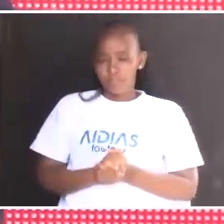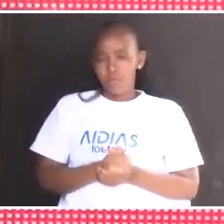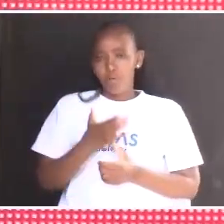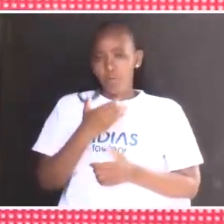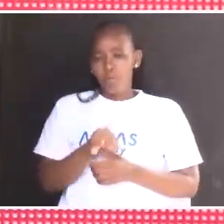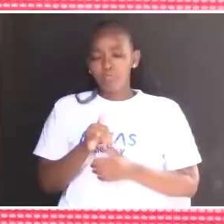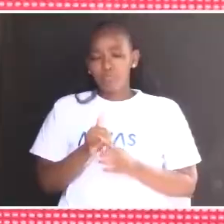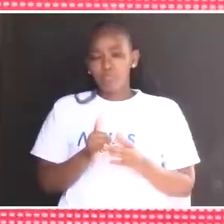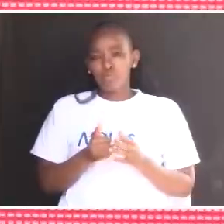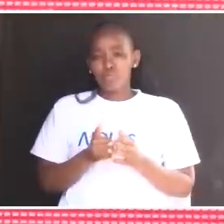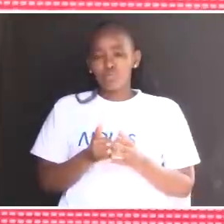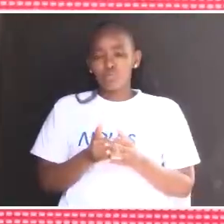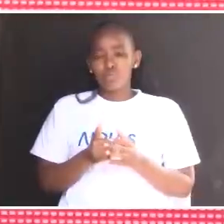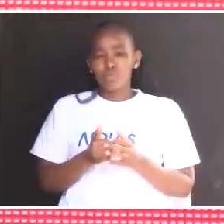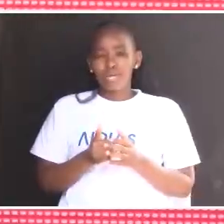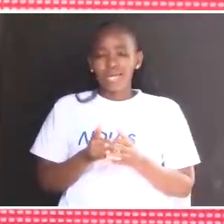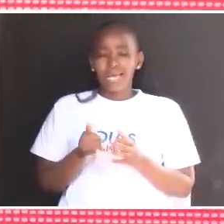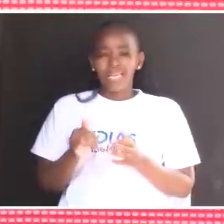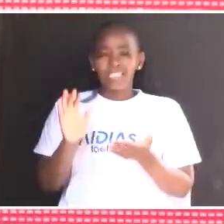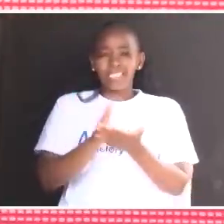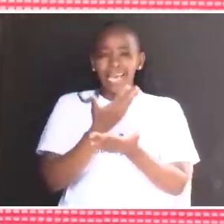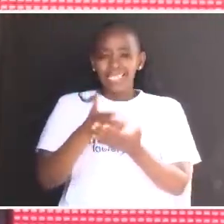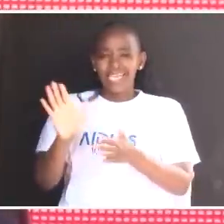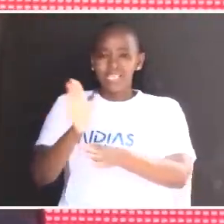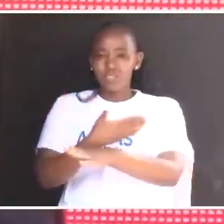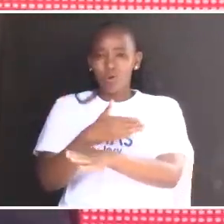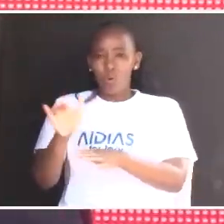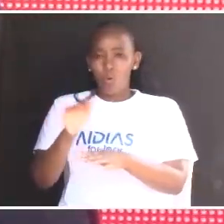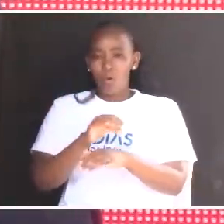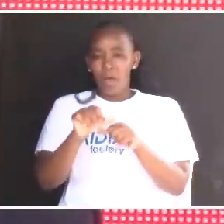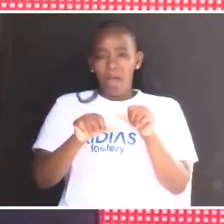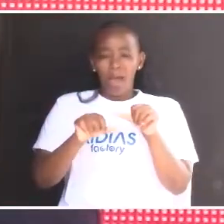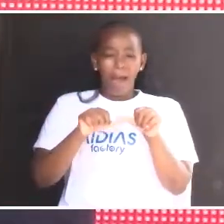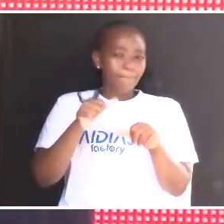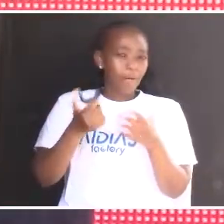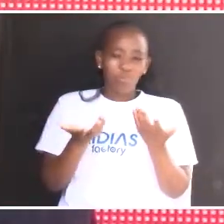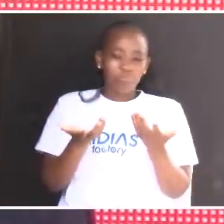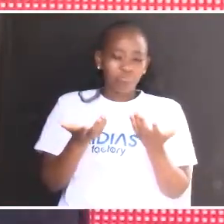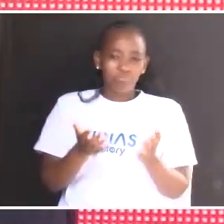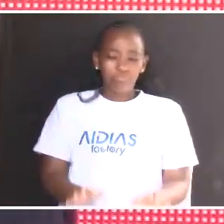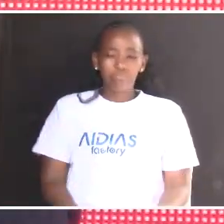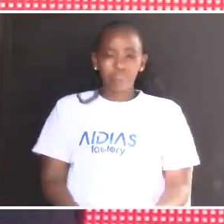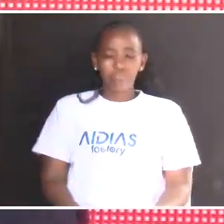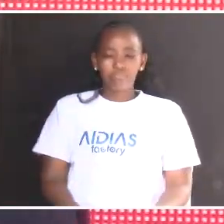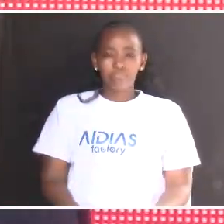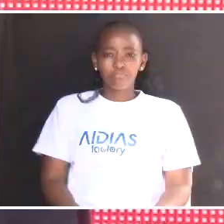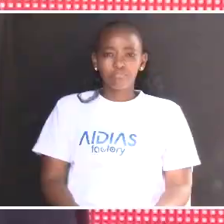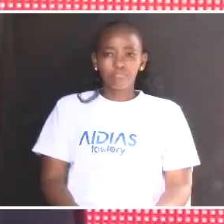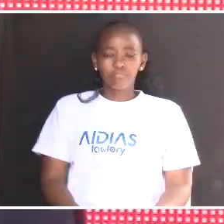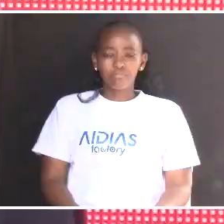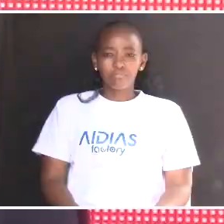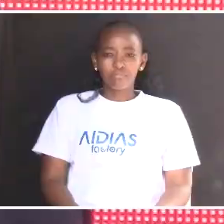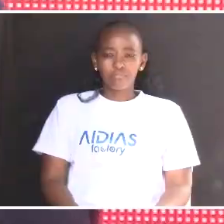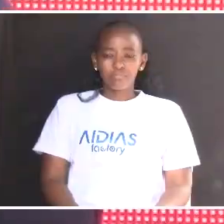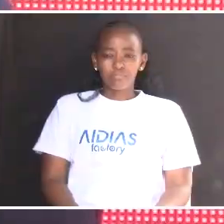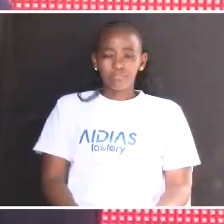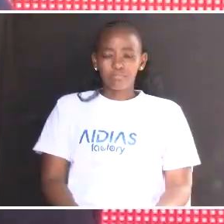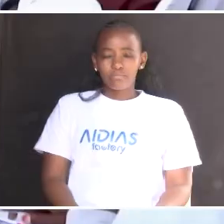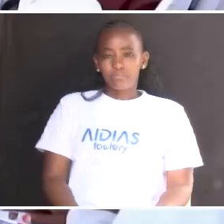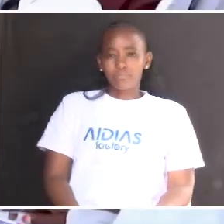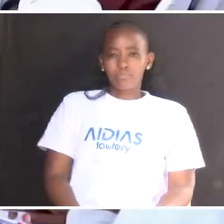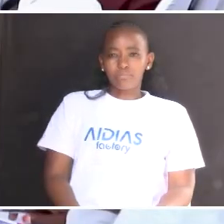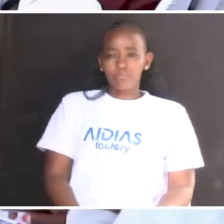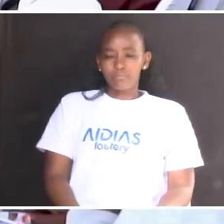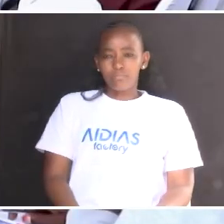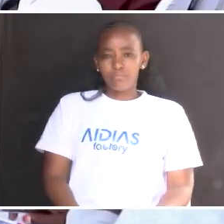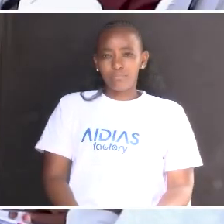unataka kutoa wimbo based on, I don't know most of the biblical characters, I'm going to be honest. I